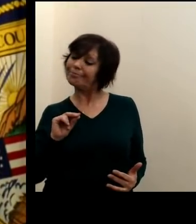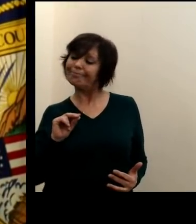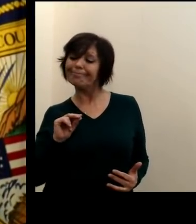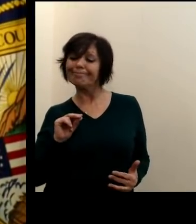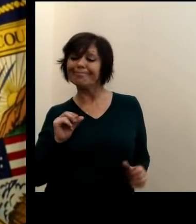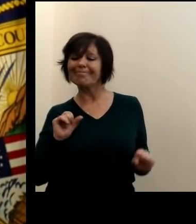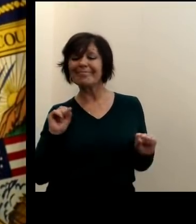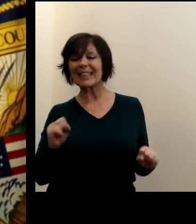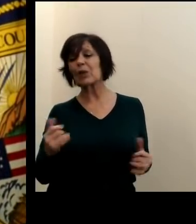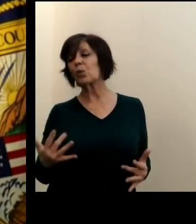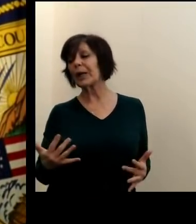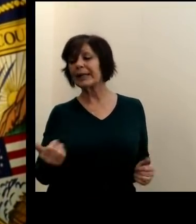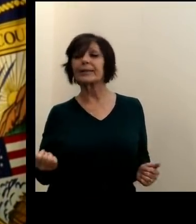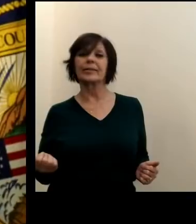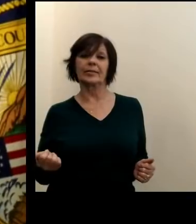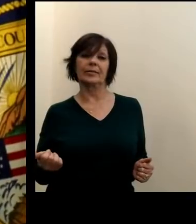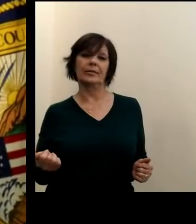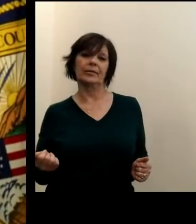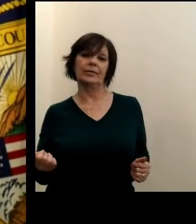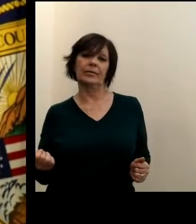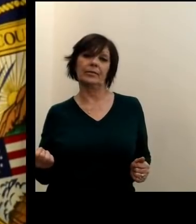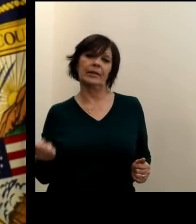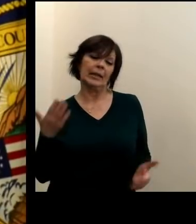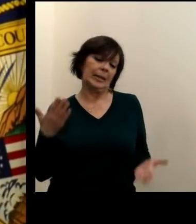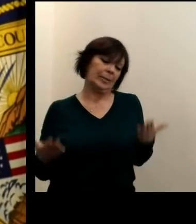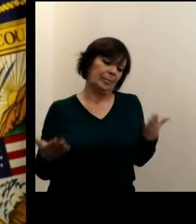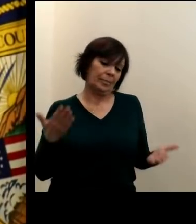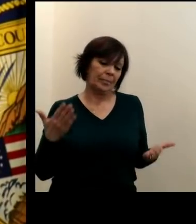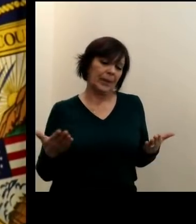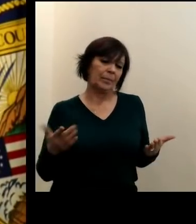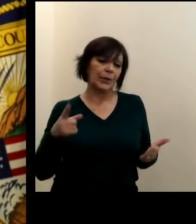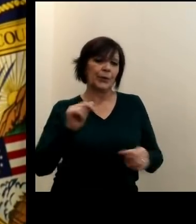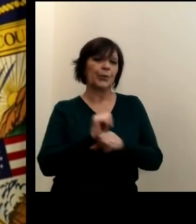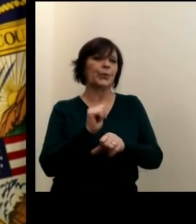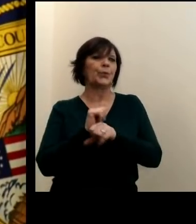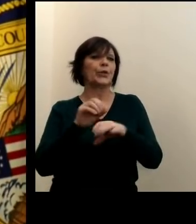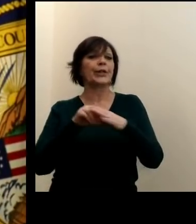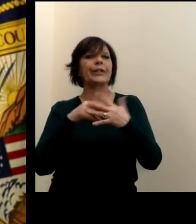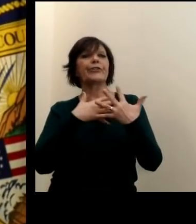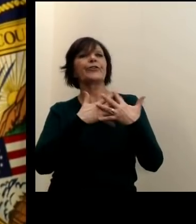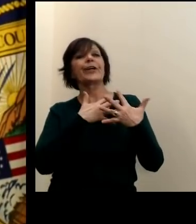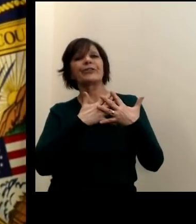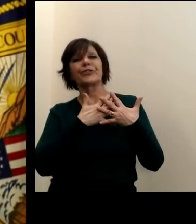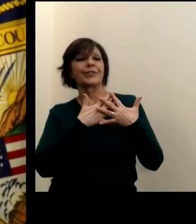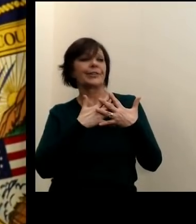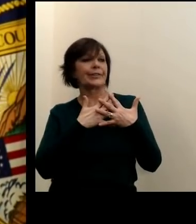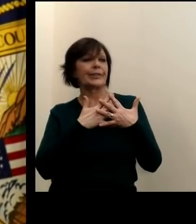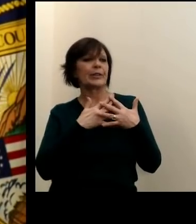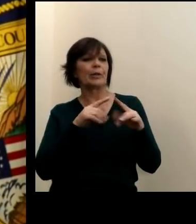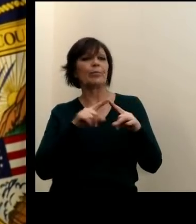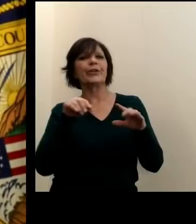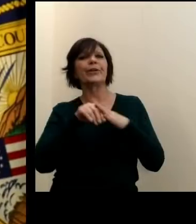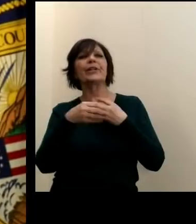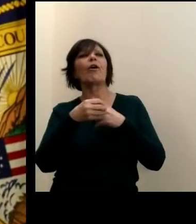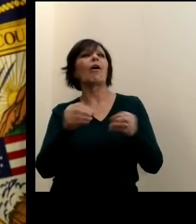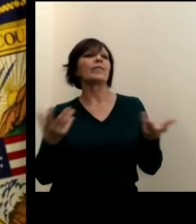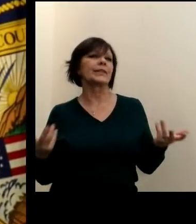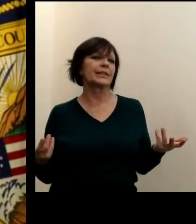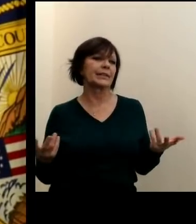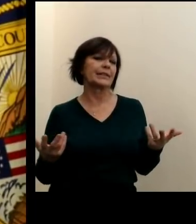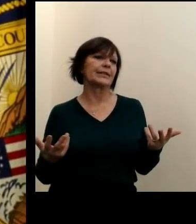group I'm in, maybe I'm a teacher, maybe you work in corrections and you qualify, but you're in the office in